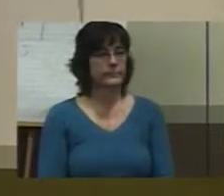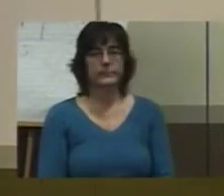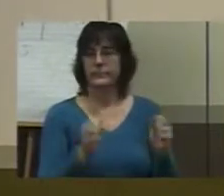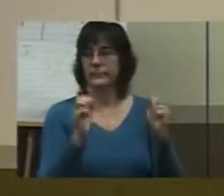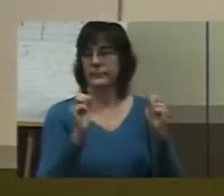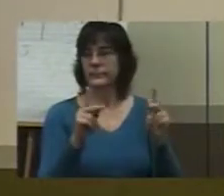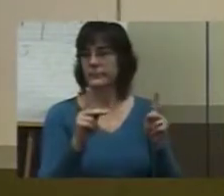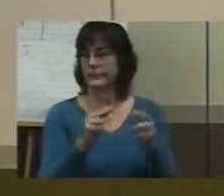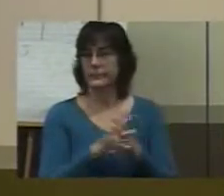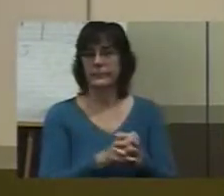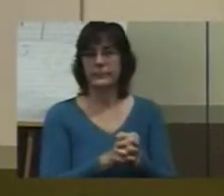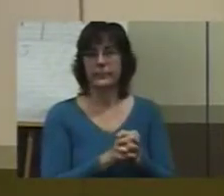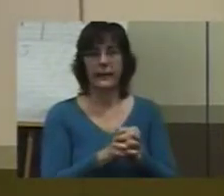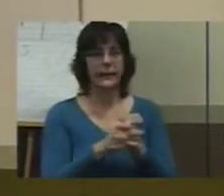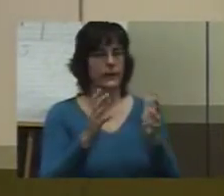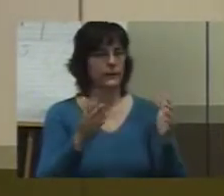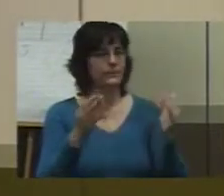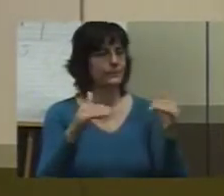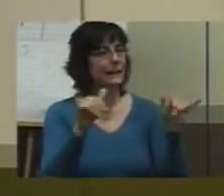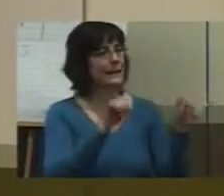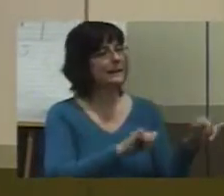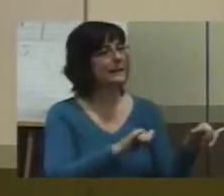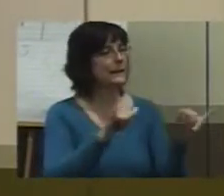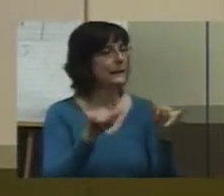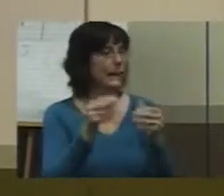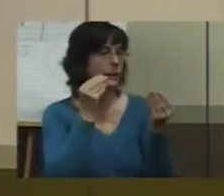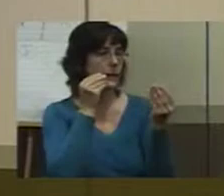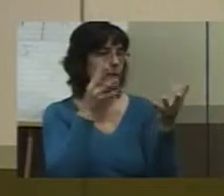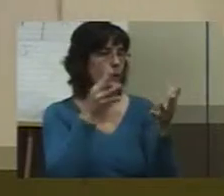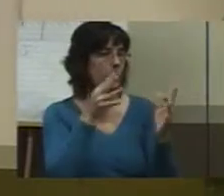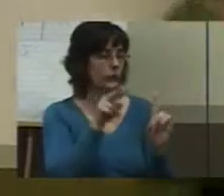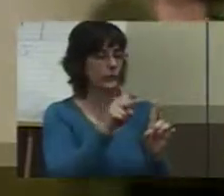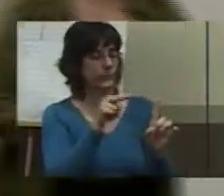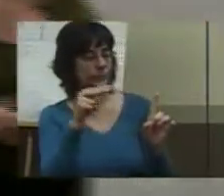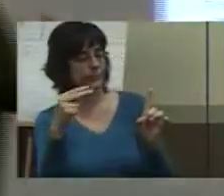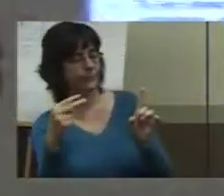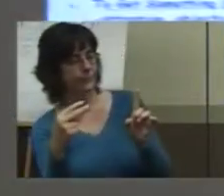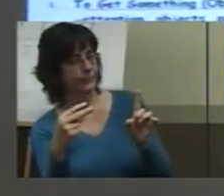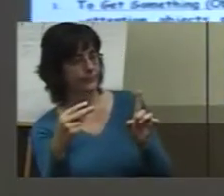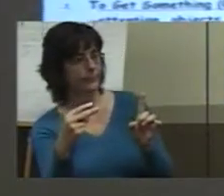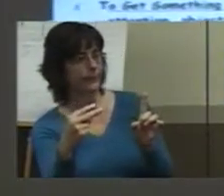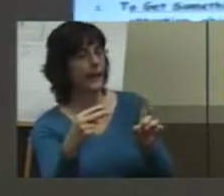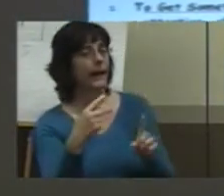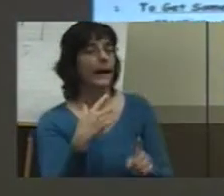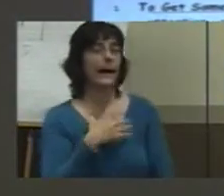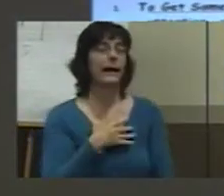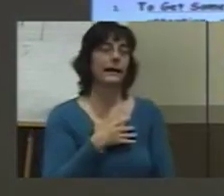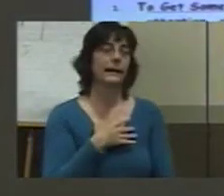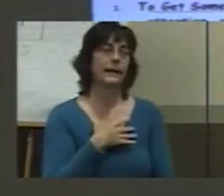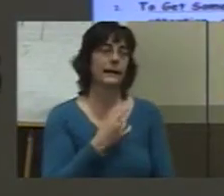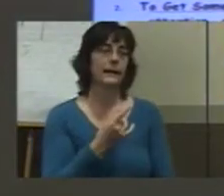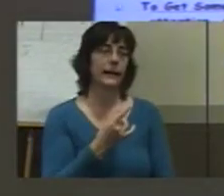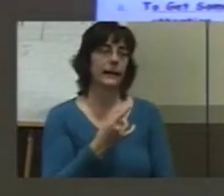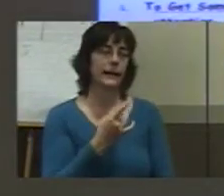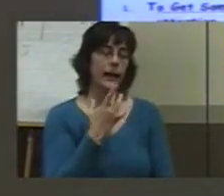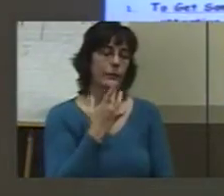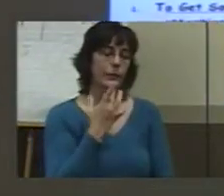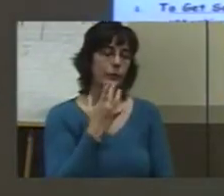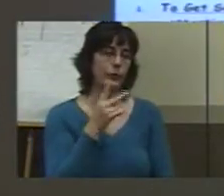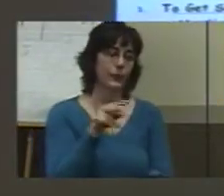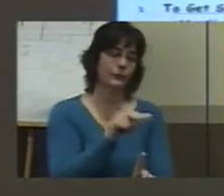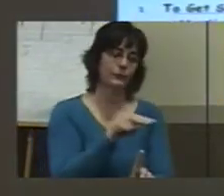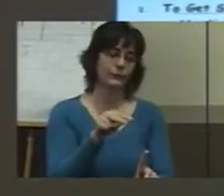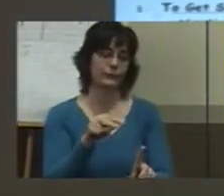All right. Let's look at the same information another way, because I believe in multiple ways